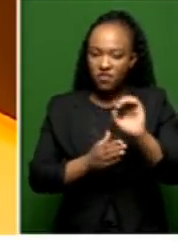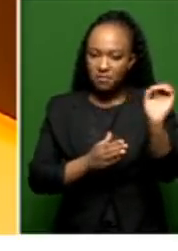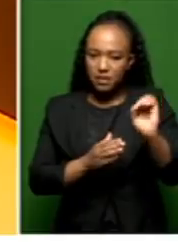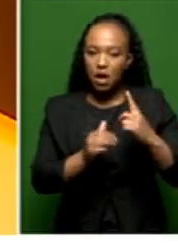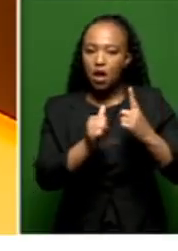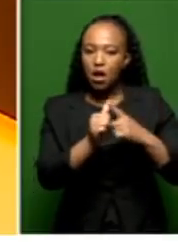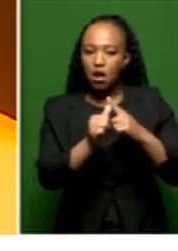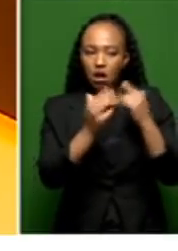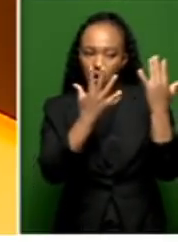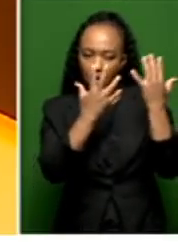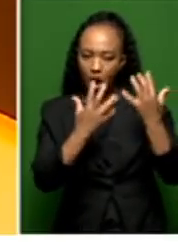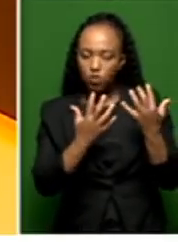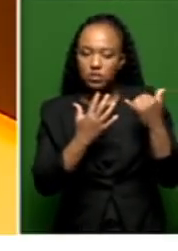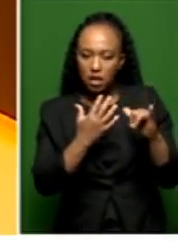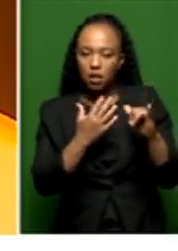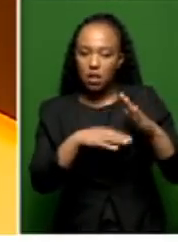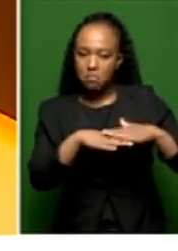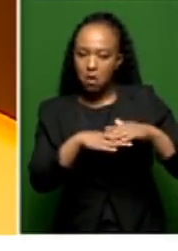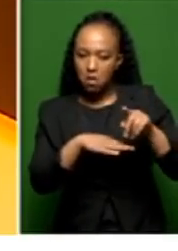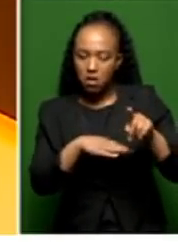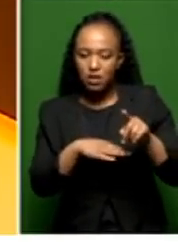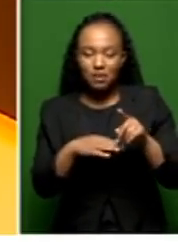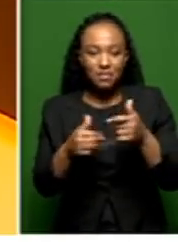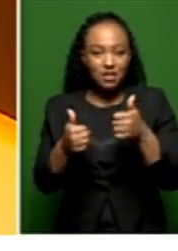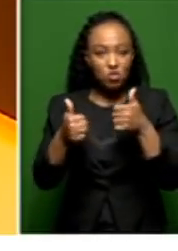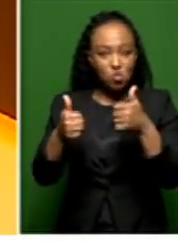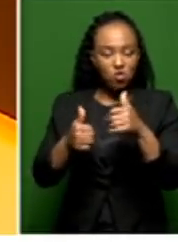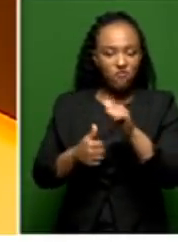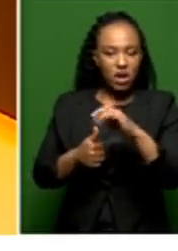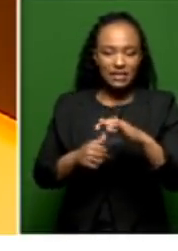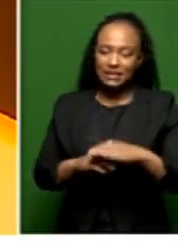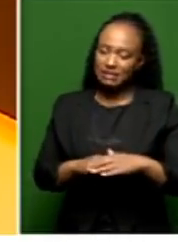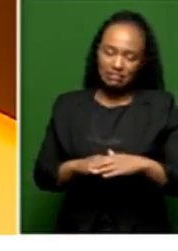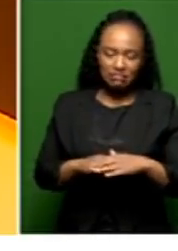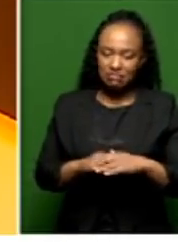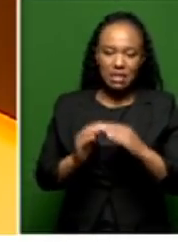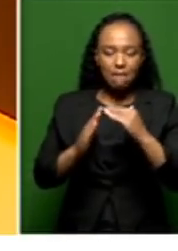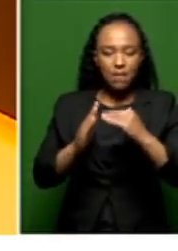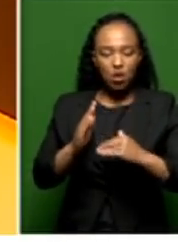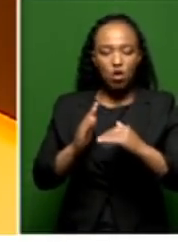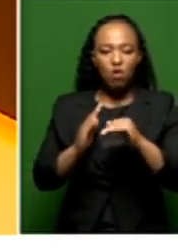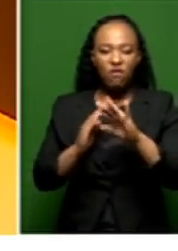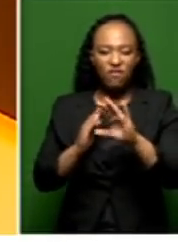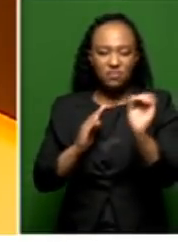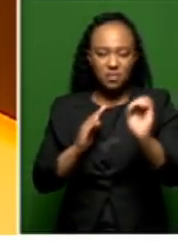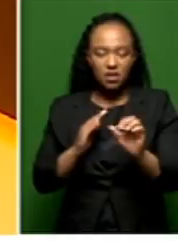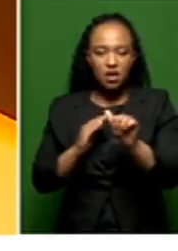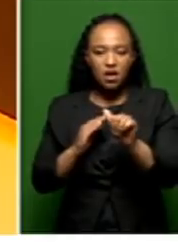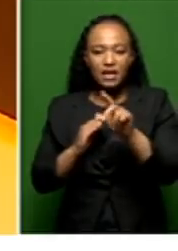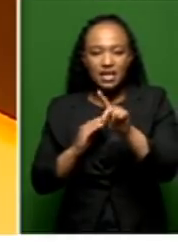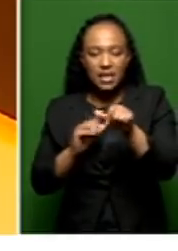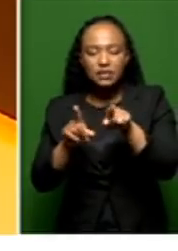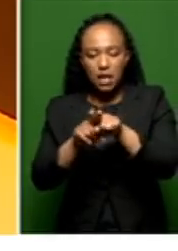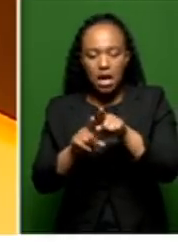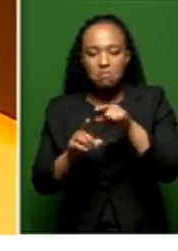the actual vote in, and not looking good for the ANC, below 50%. The DA losing a lot of